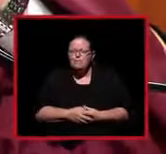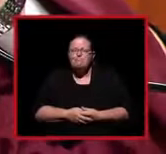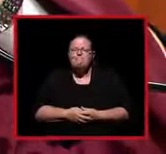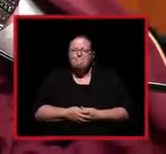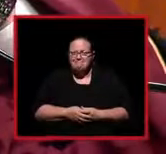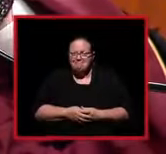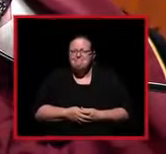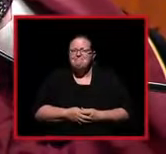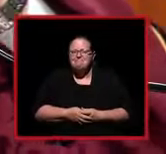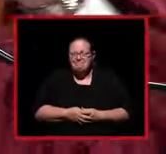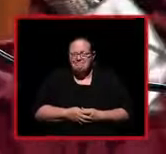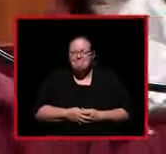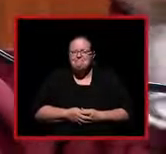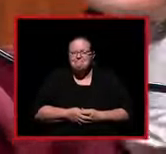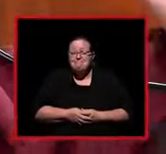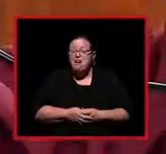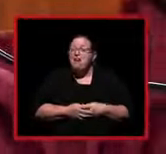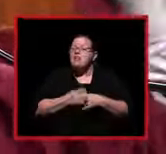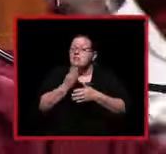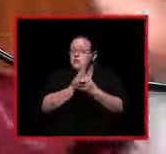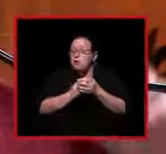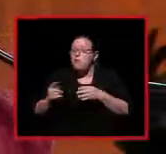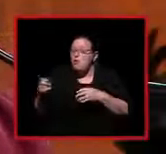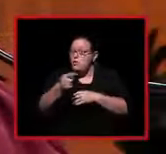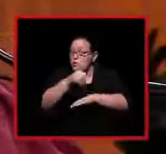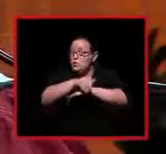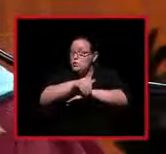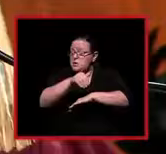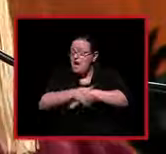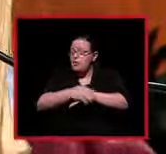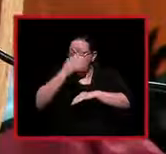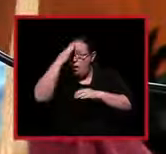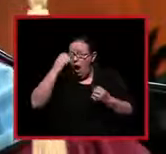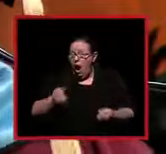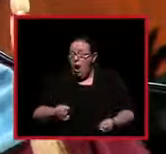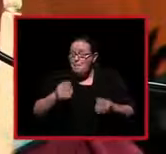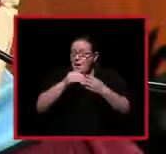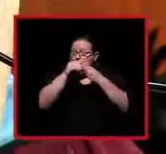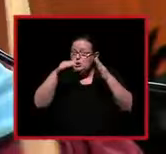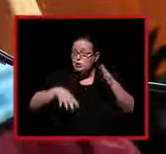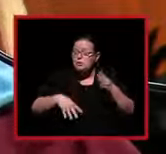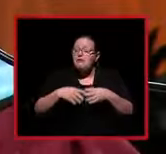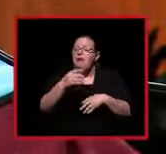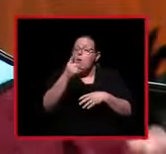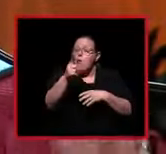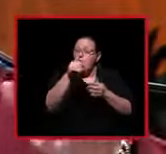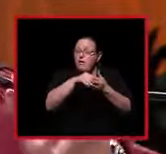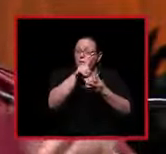Among you here tonight, there are over 1,100 stories.